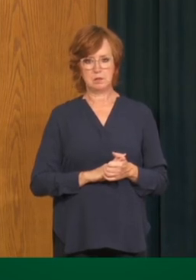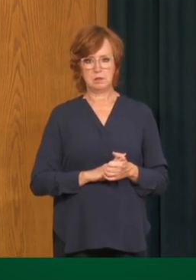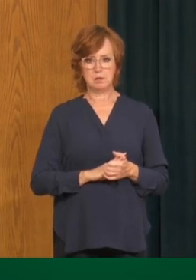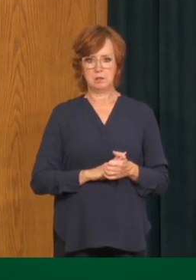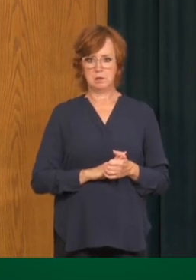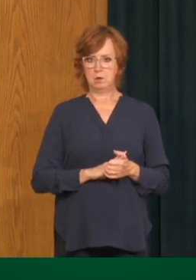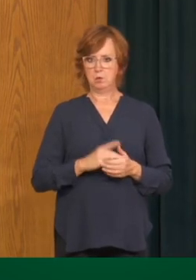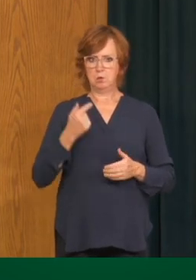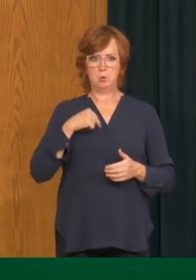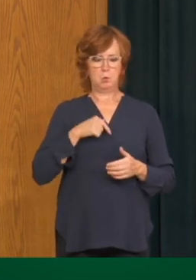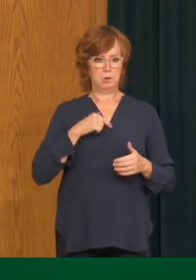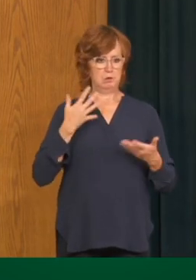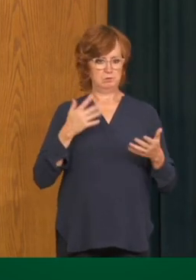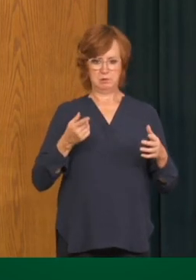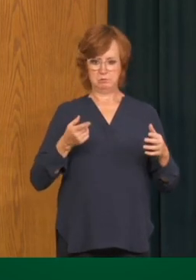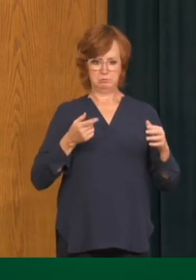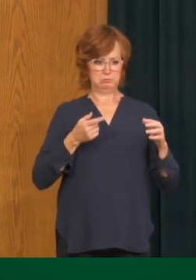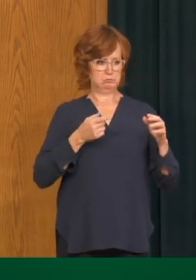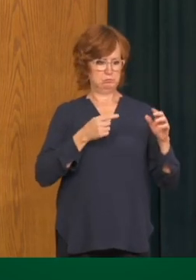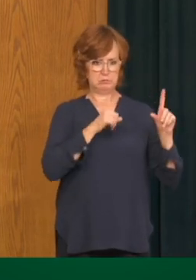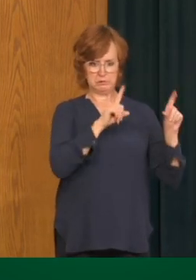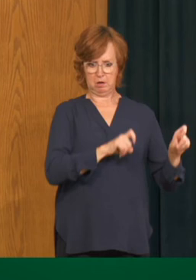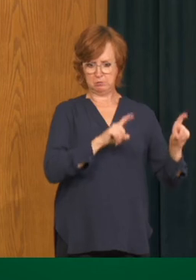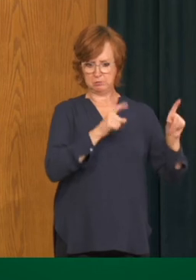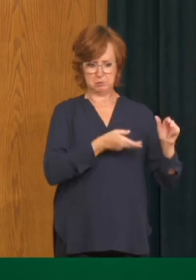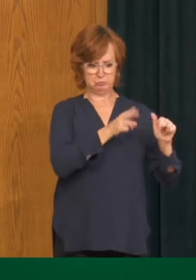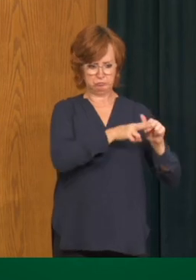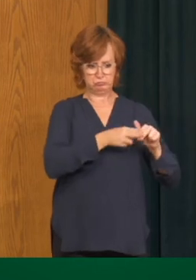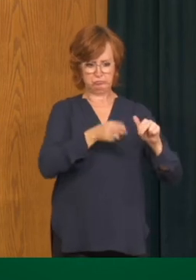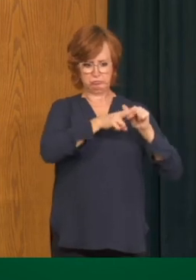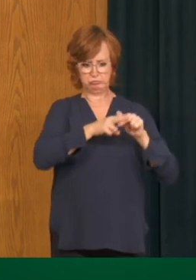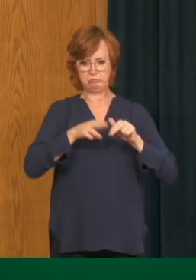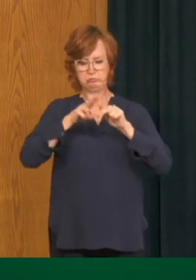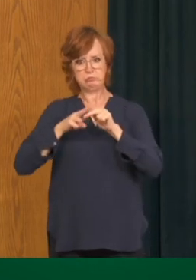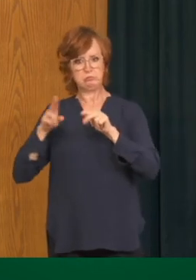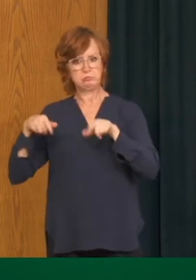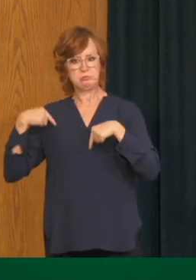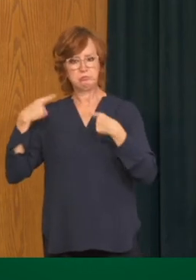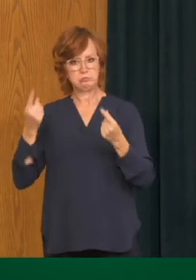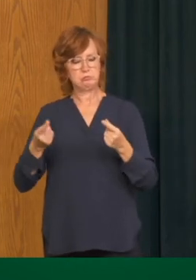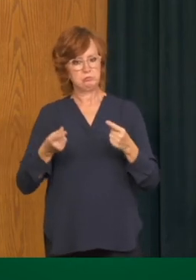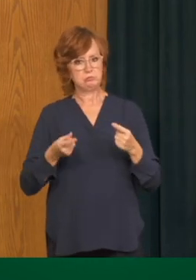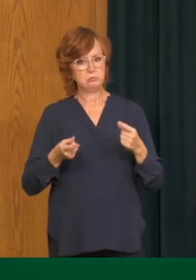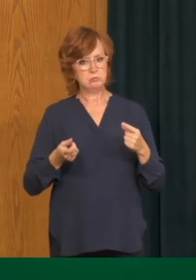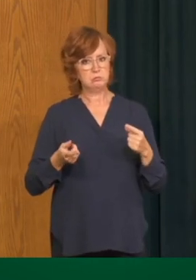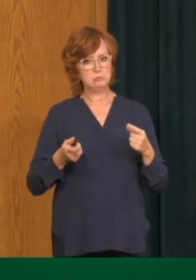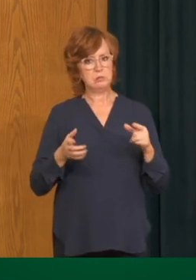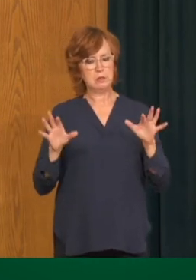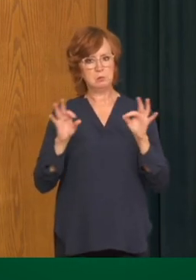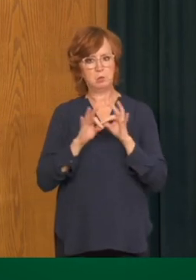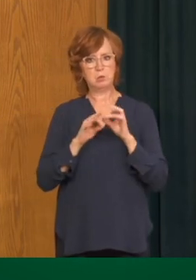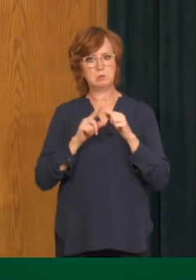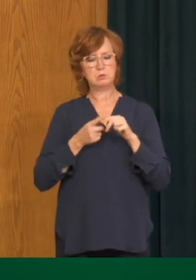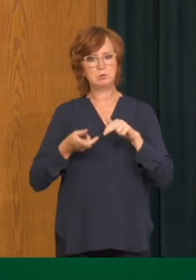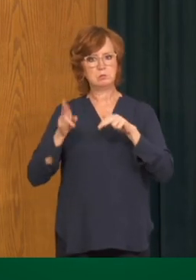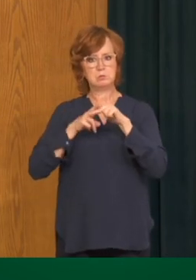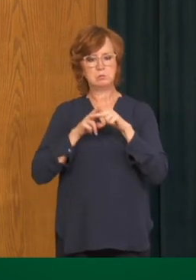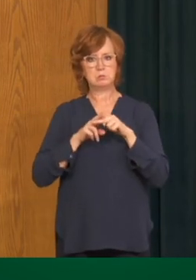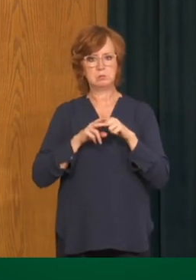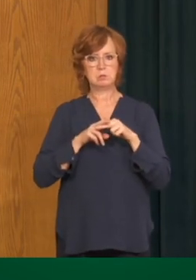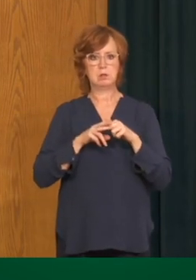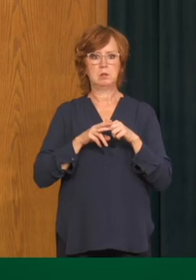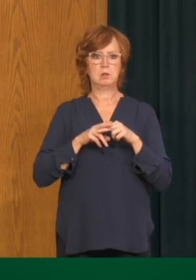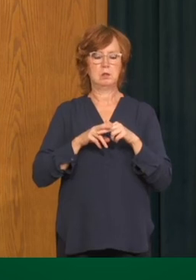been focused on and continue to focus on, and we'll further increase that as other testing in other